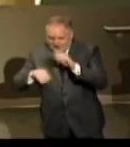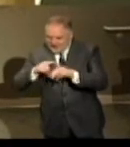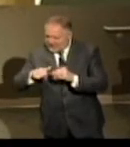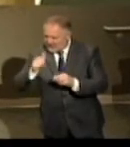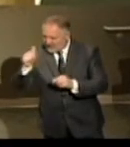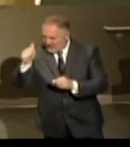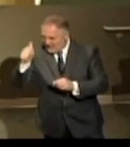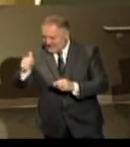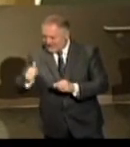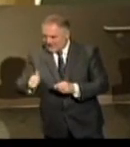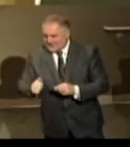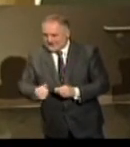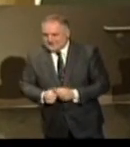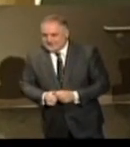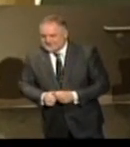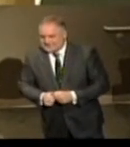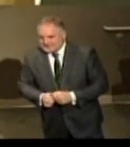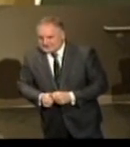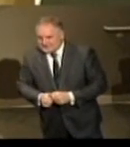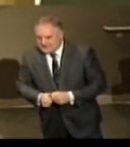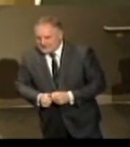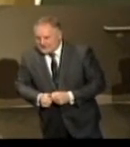the day is the evil thereof."